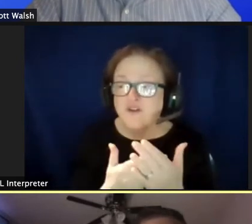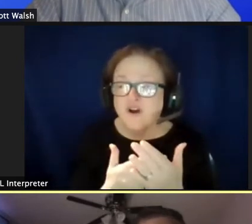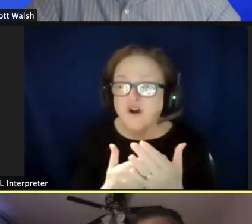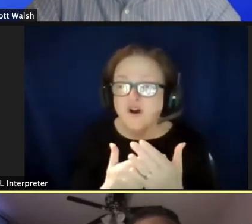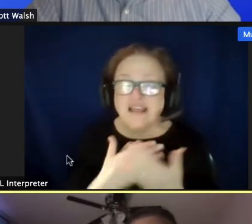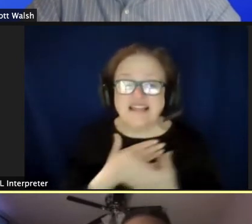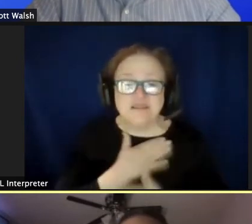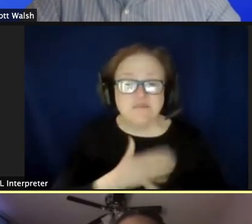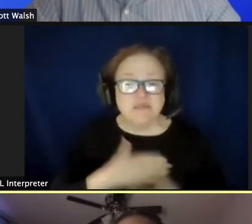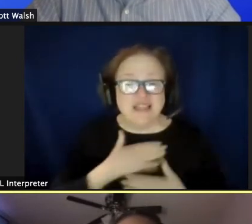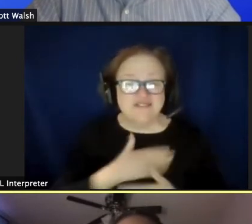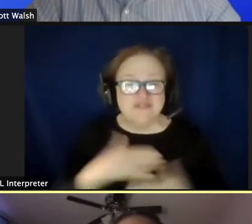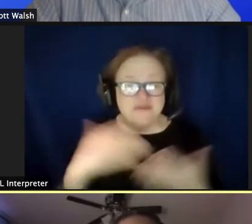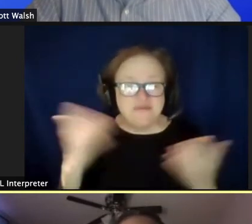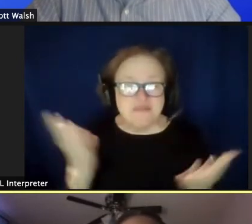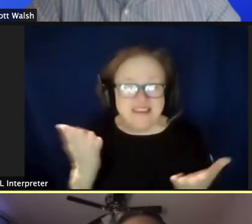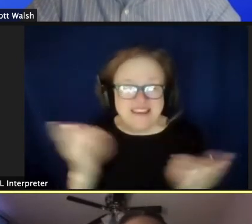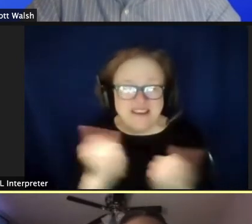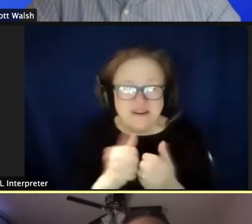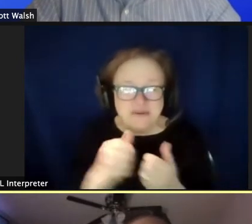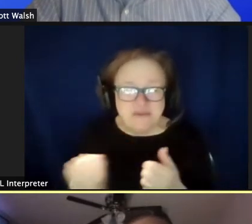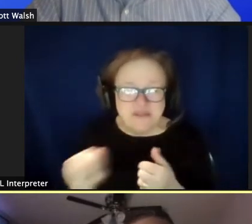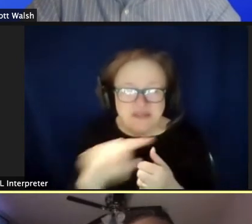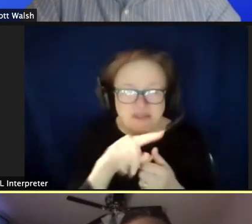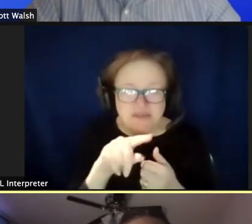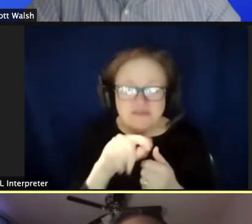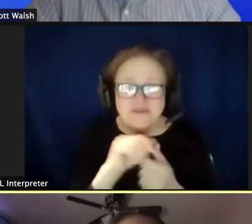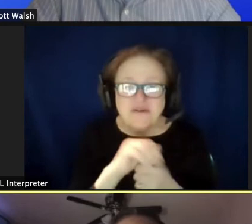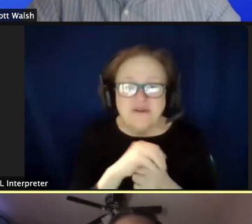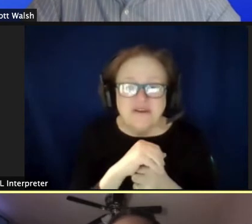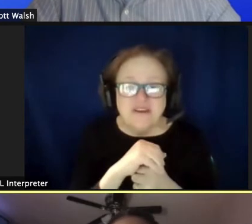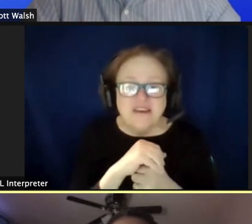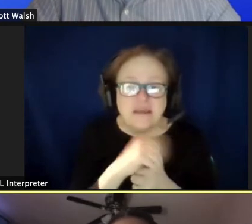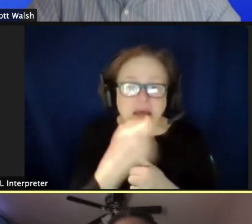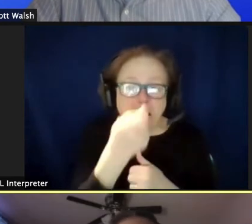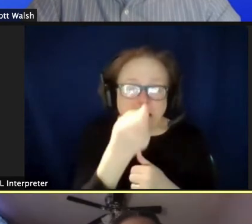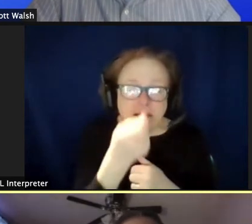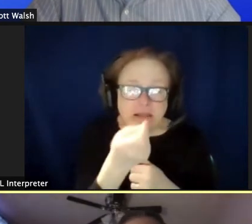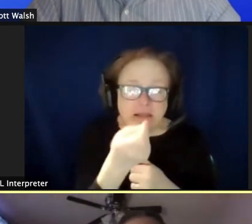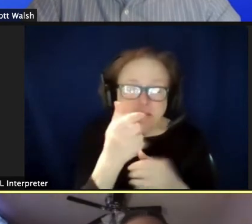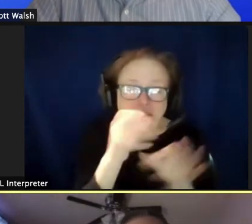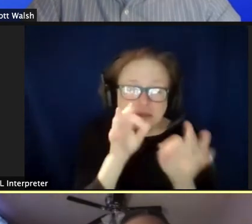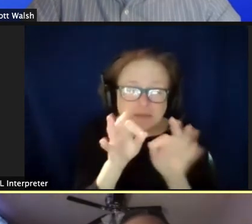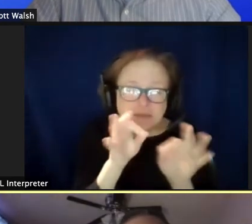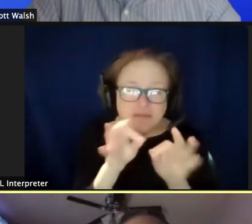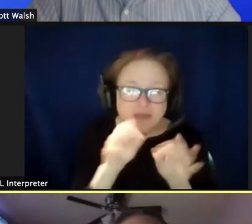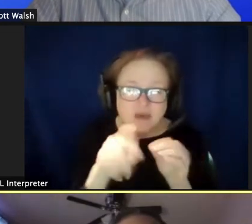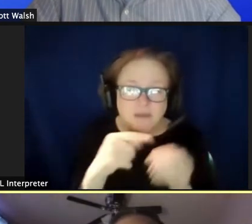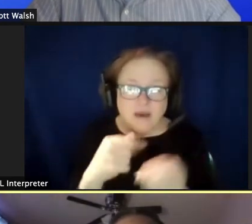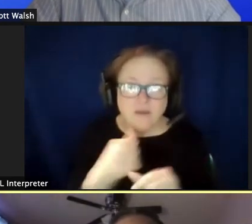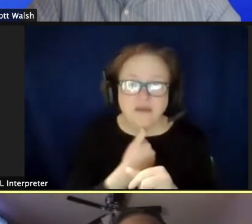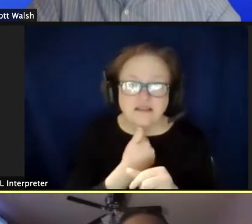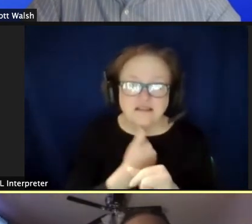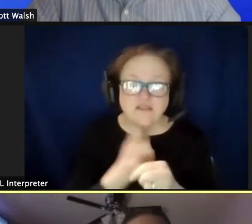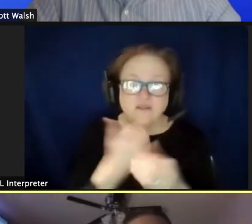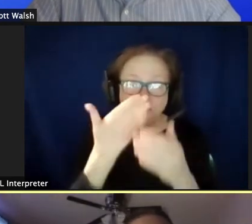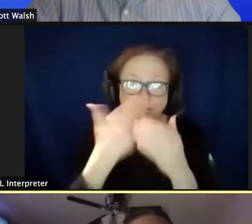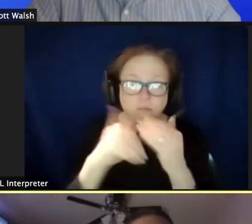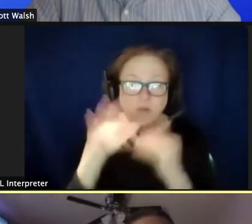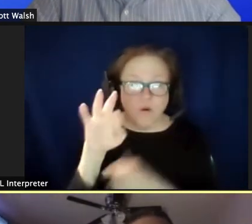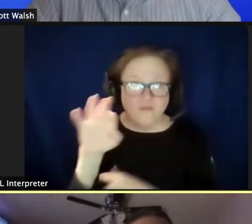pleasure being here. And a little bit about myself is I was born in Florida,